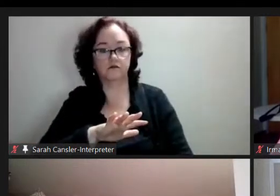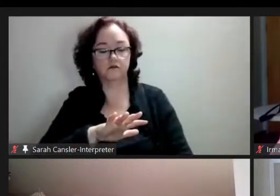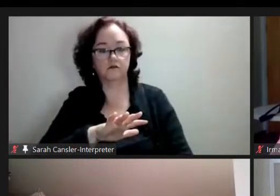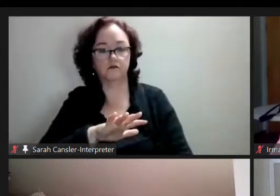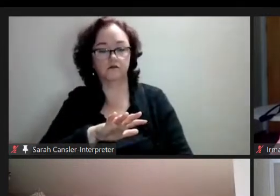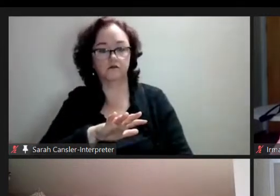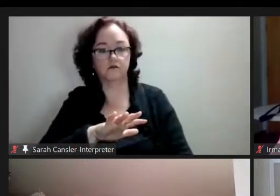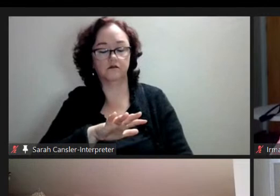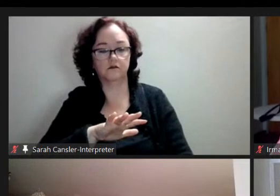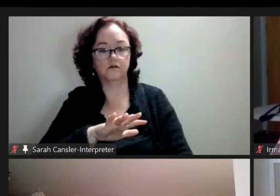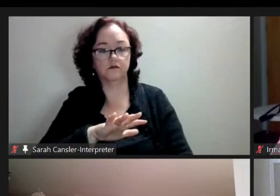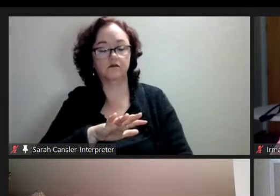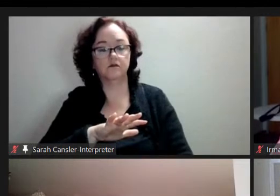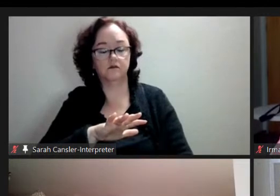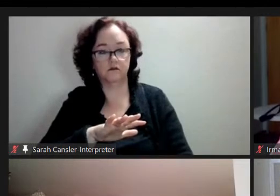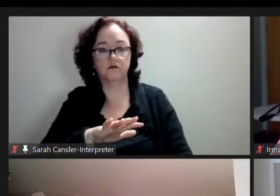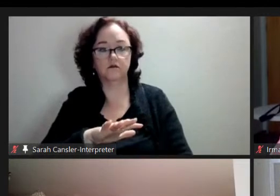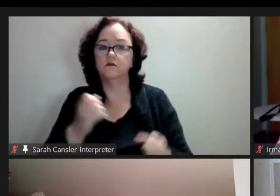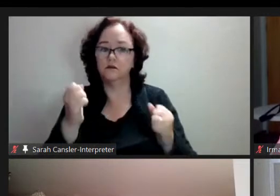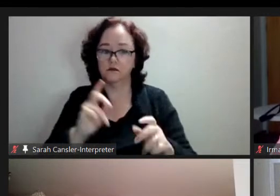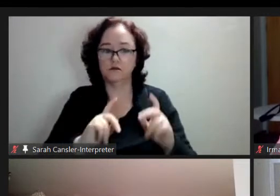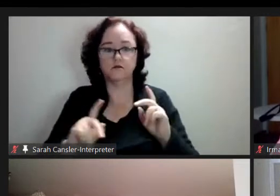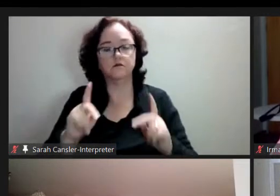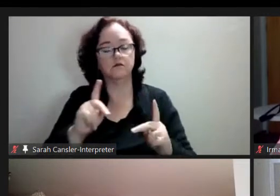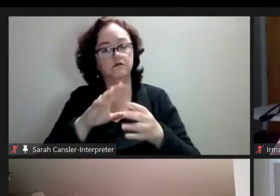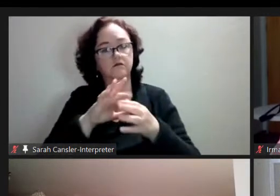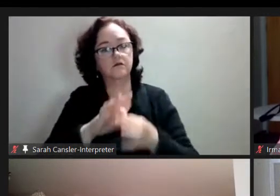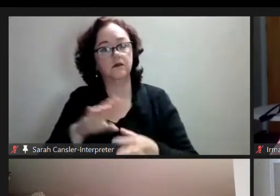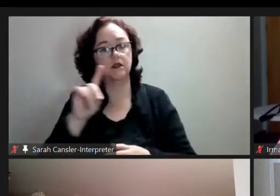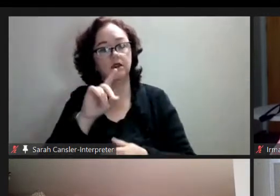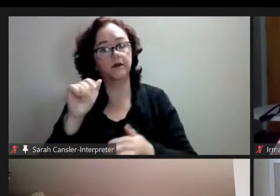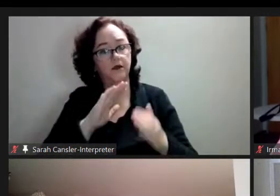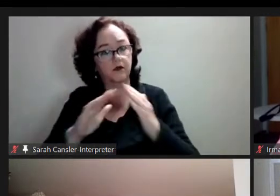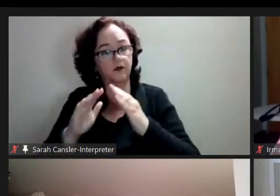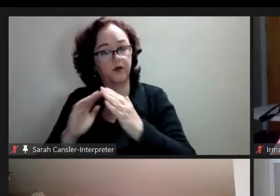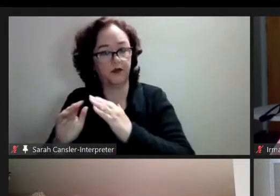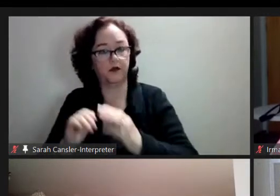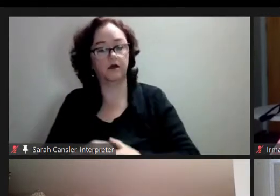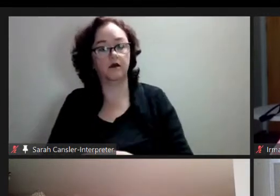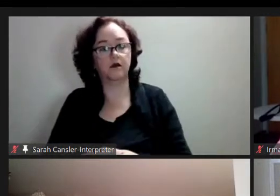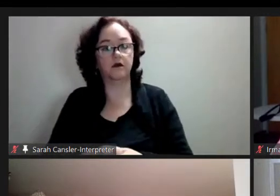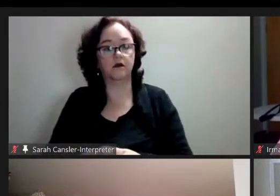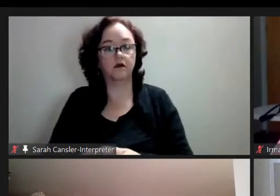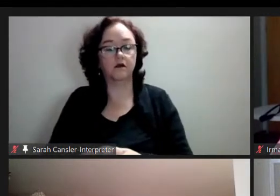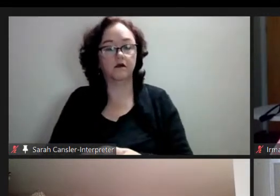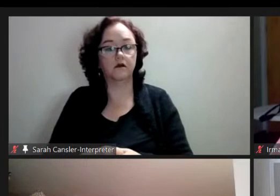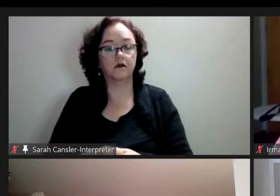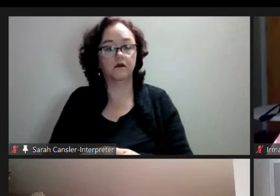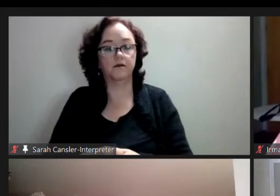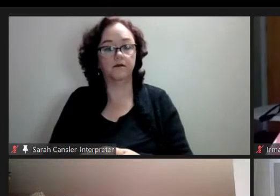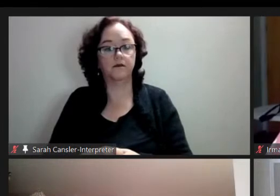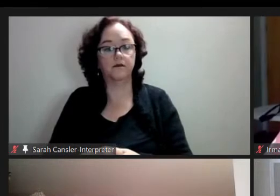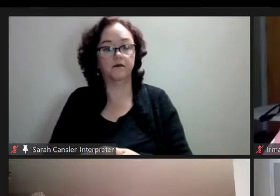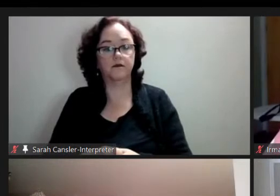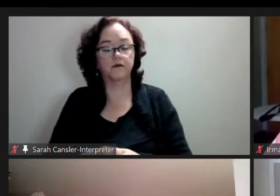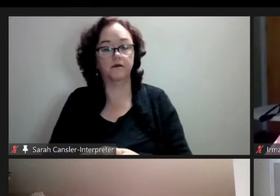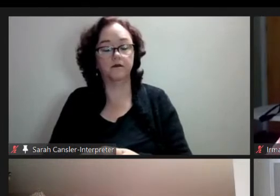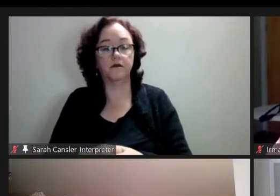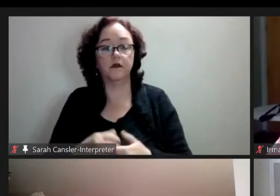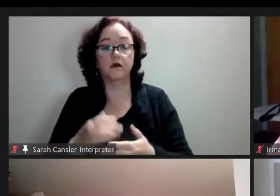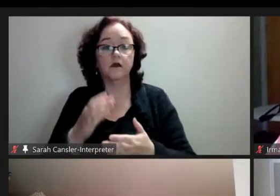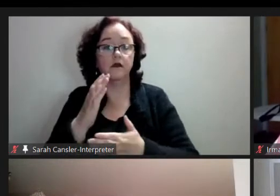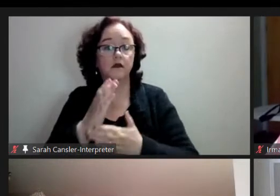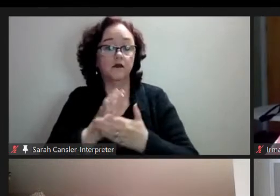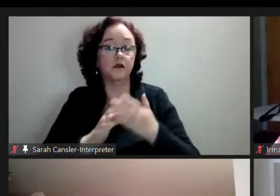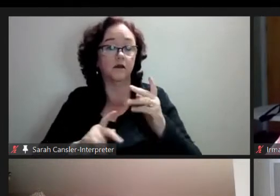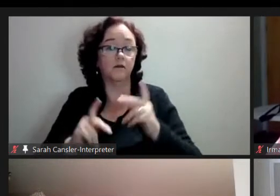across a broad spectrum of the disability community. Some may not necessarily be affiliated with this